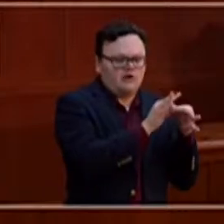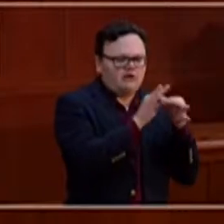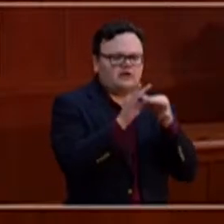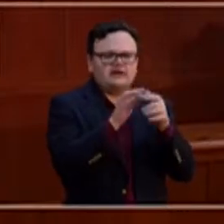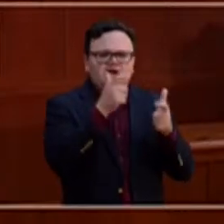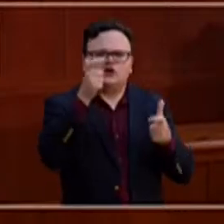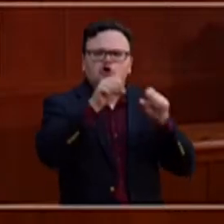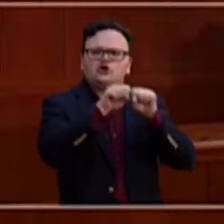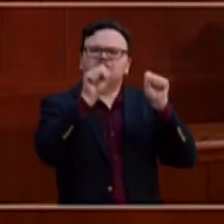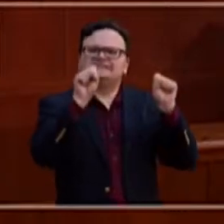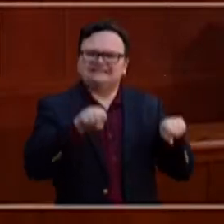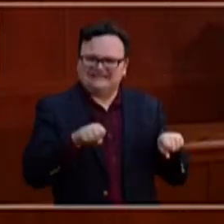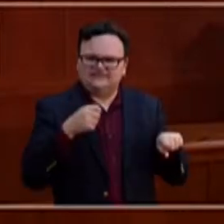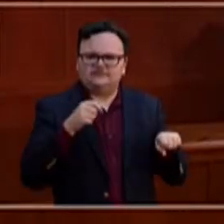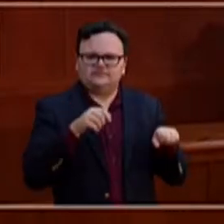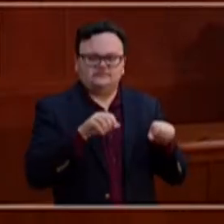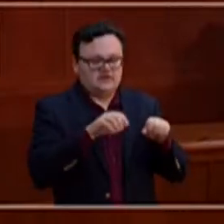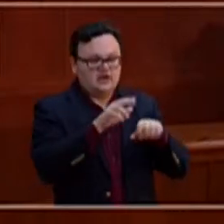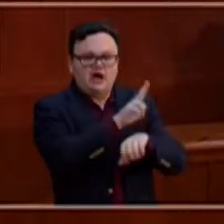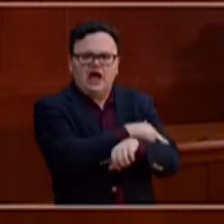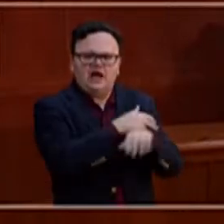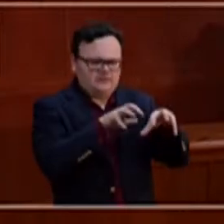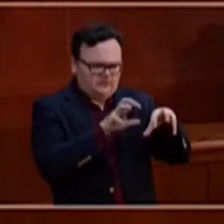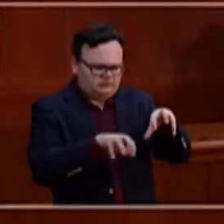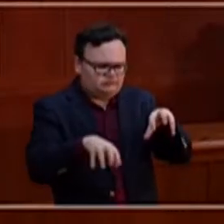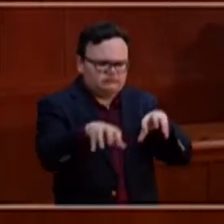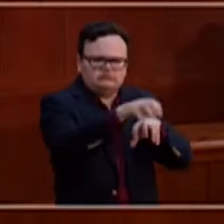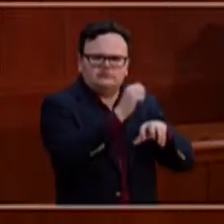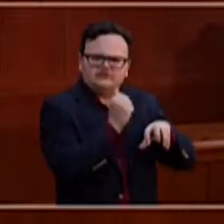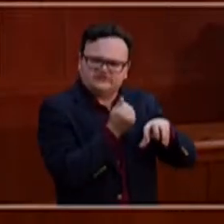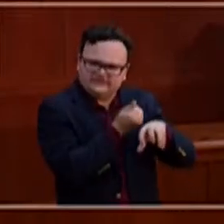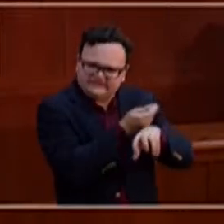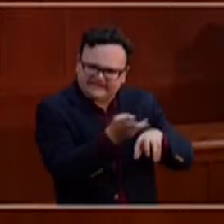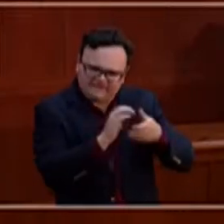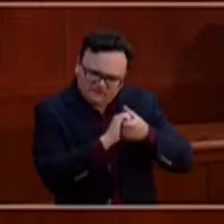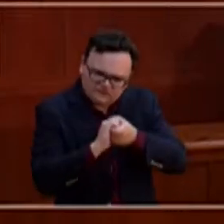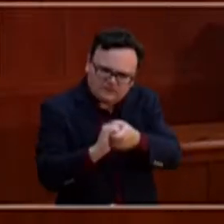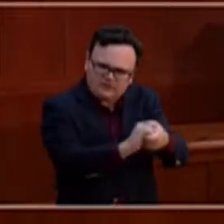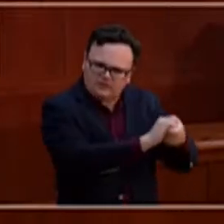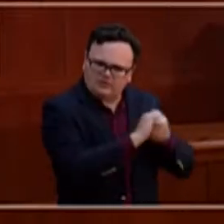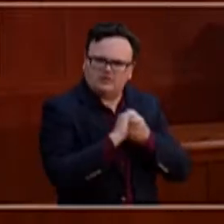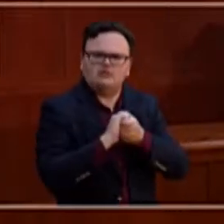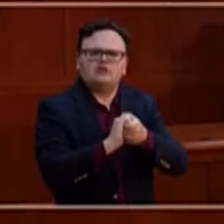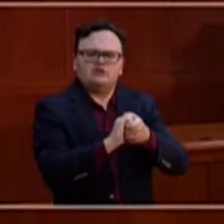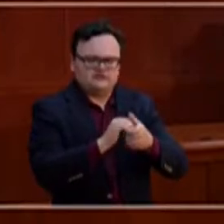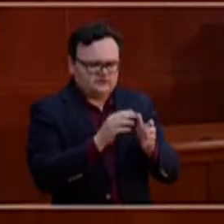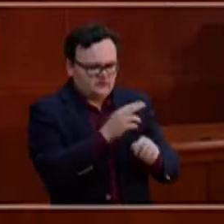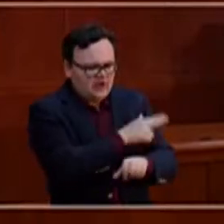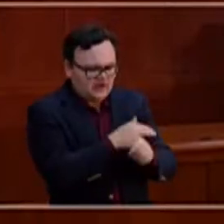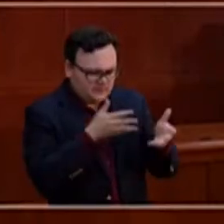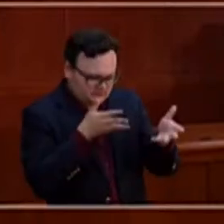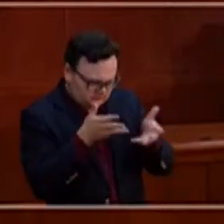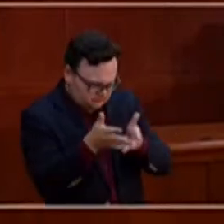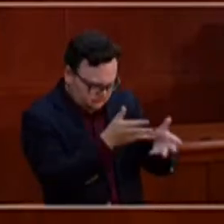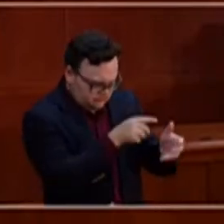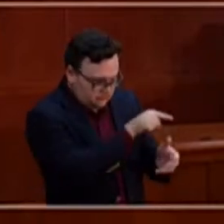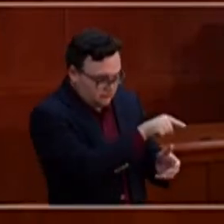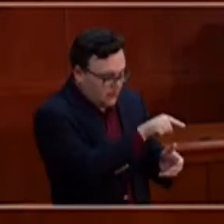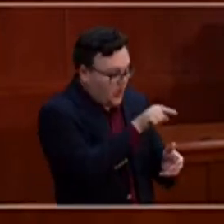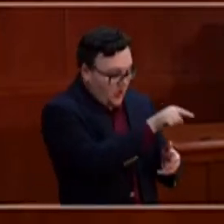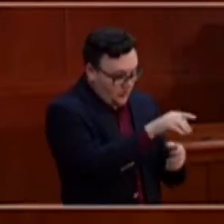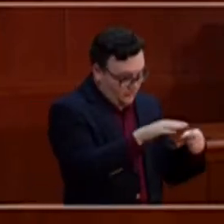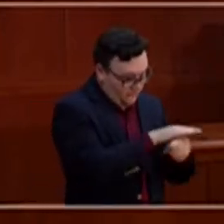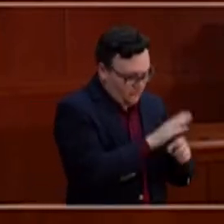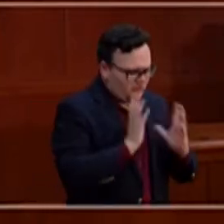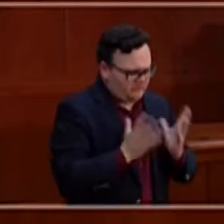basis, communicating with each other to ensure that the patients that need to be in ICU have ICU beds available.